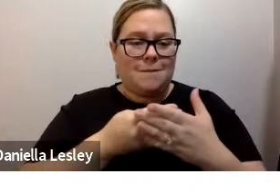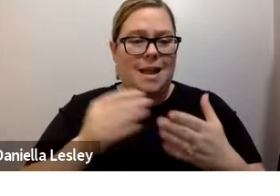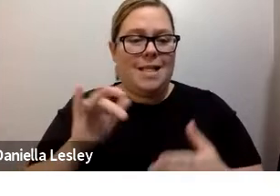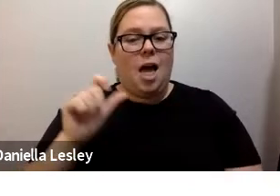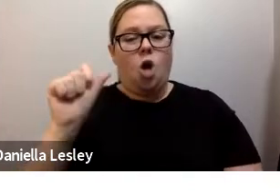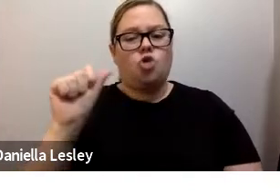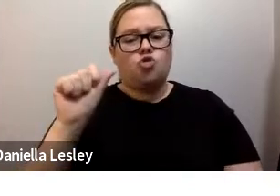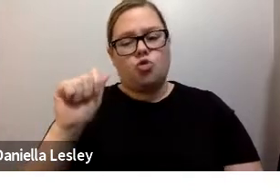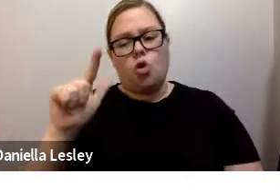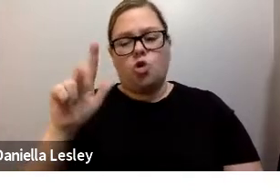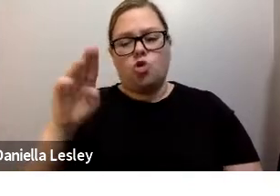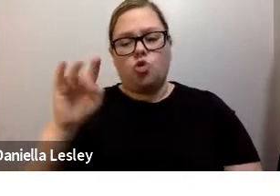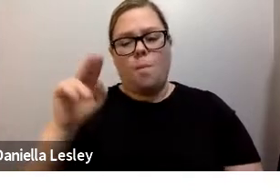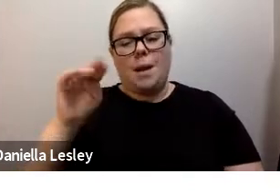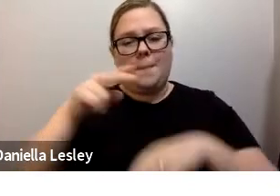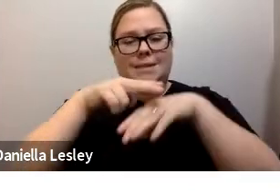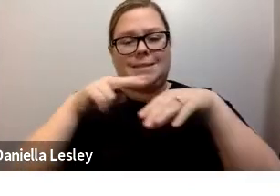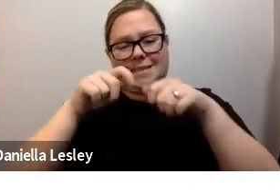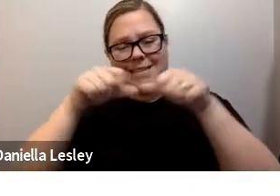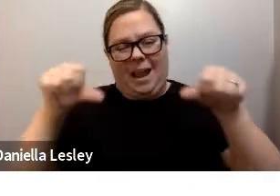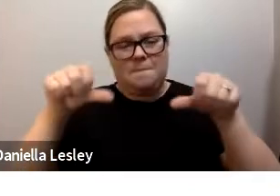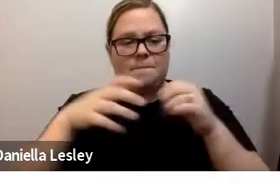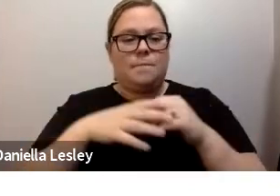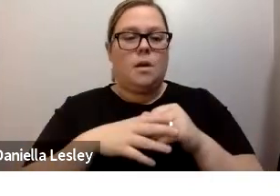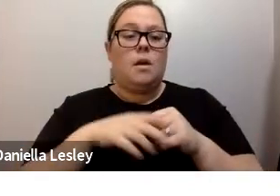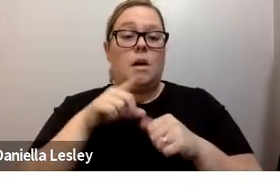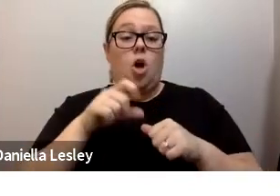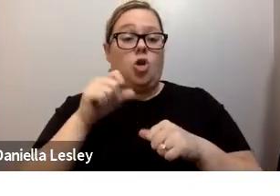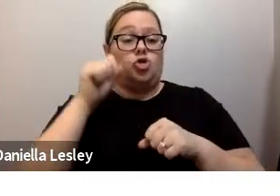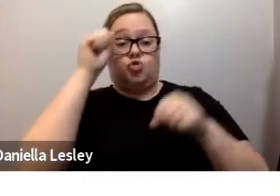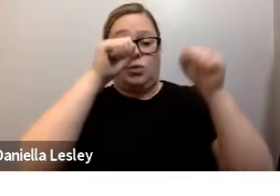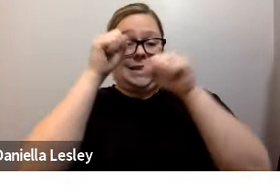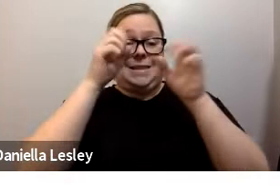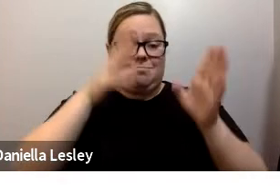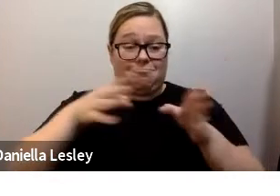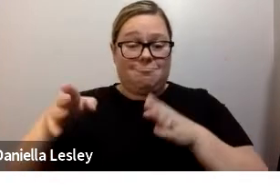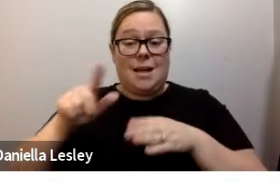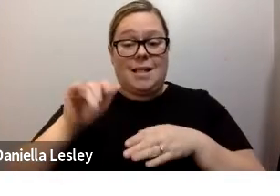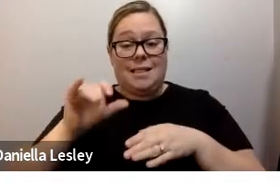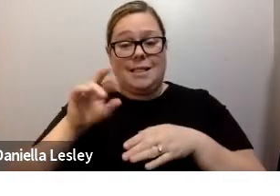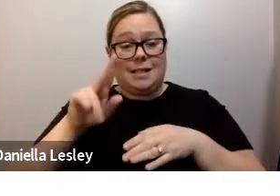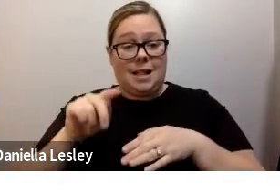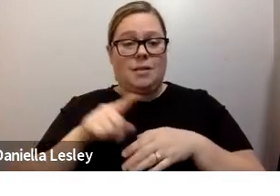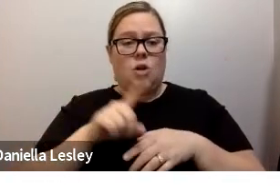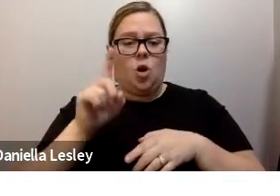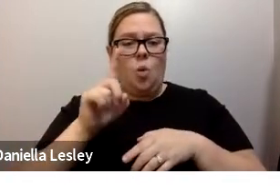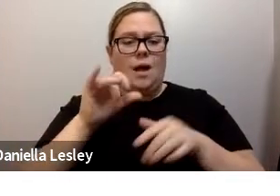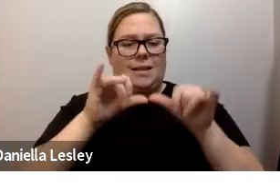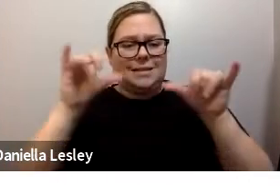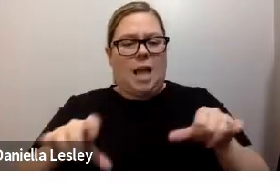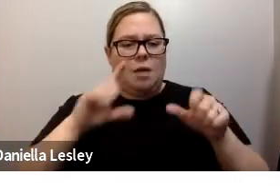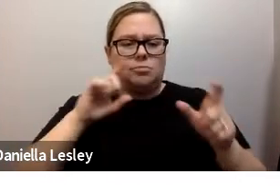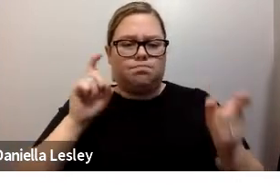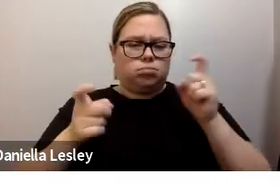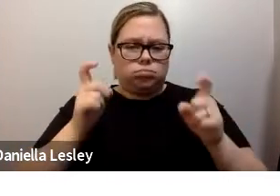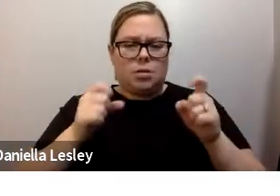here. The strategic layout is really where this system is versatile, because we can move the buttons